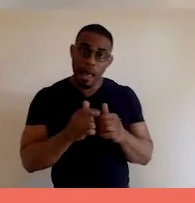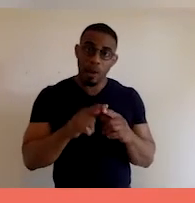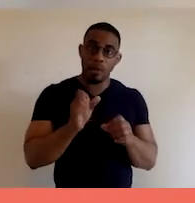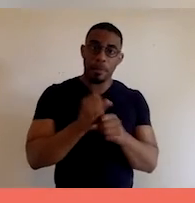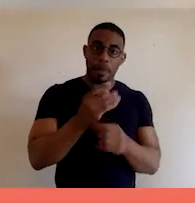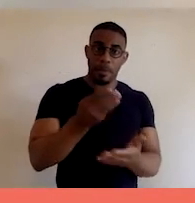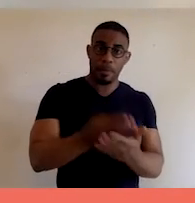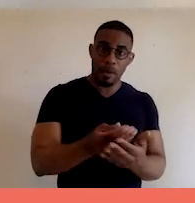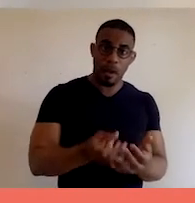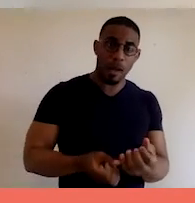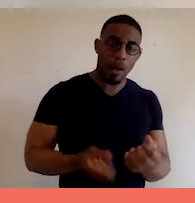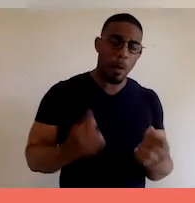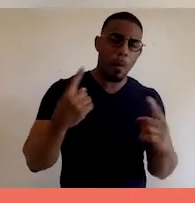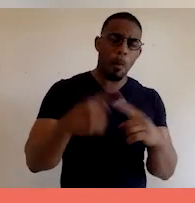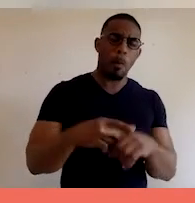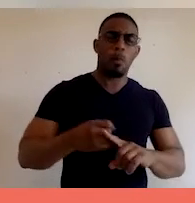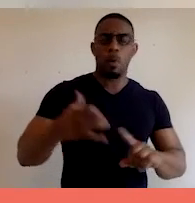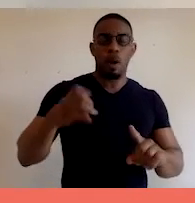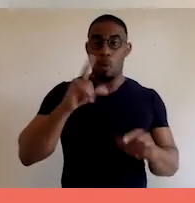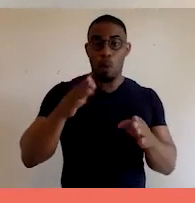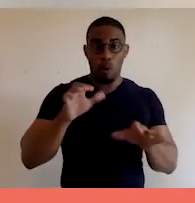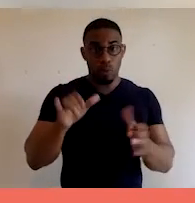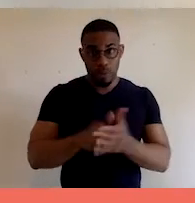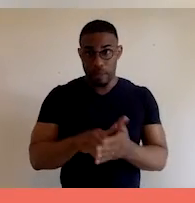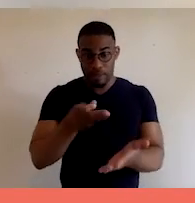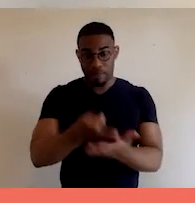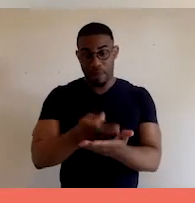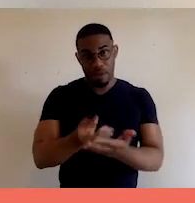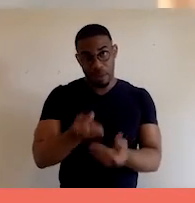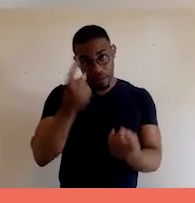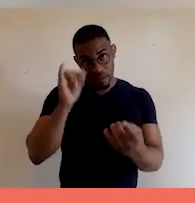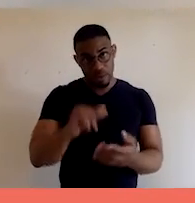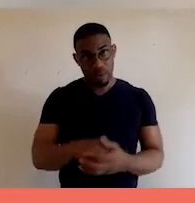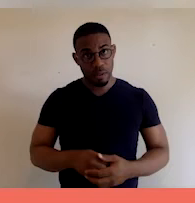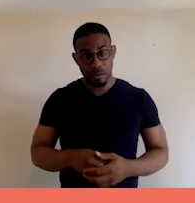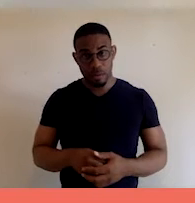make their money multiply. And the only way we're going to do that, financial literacy.